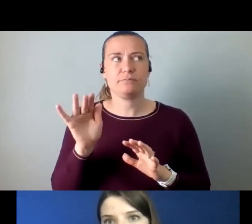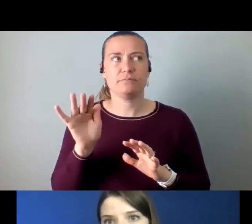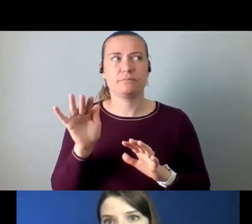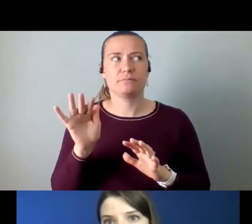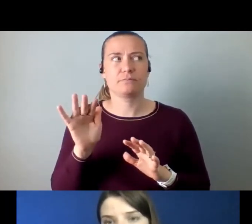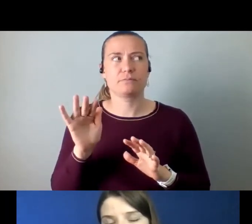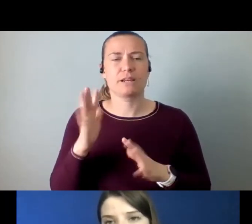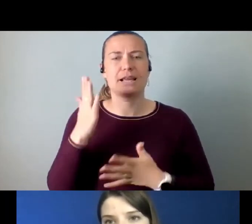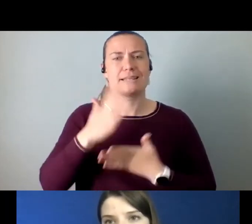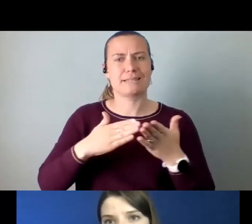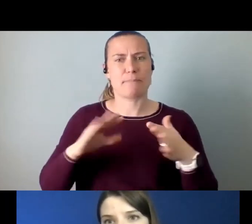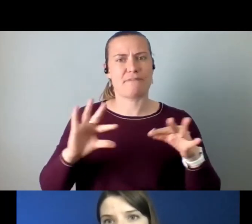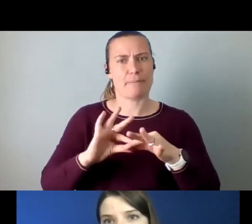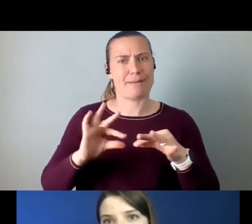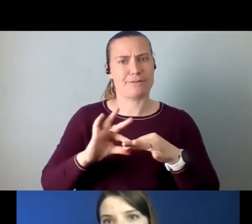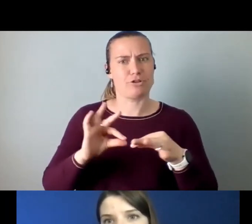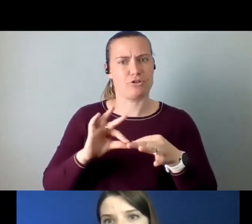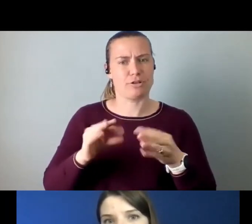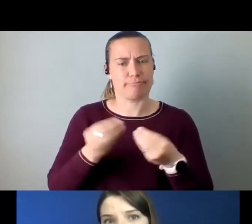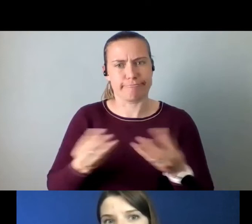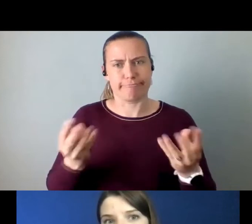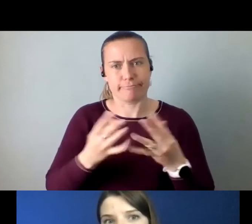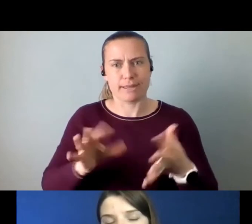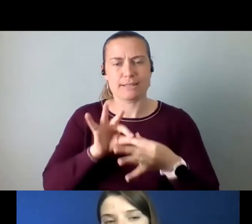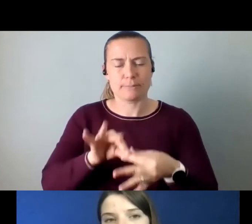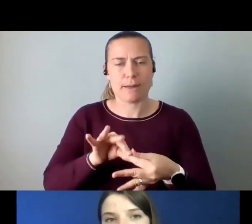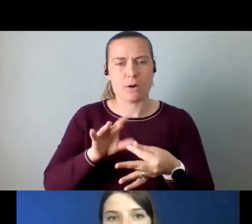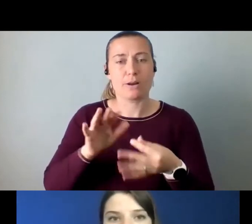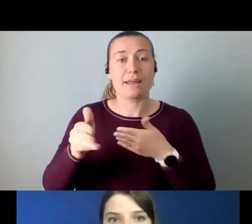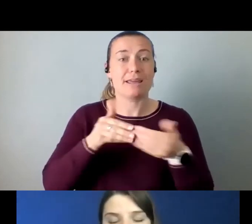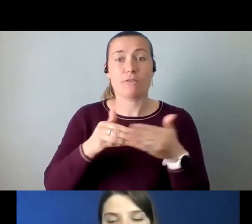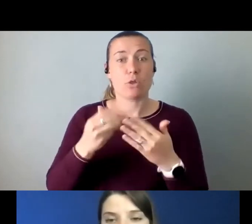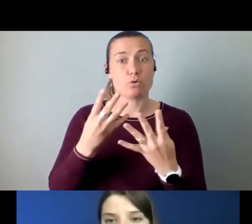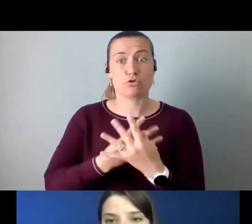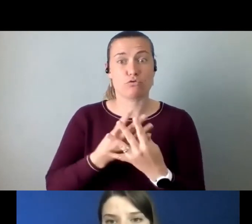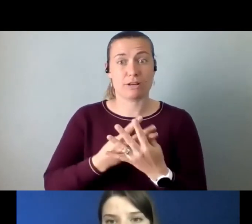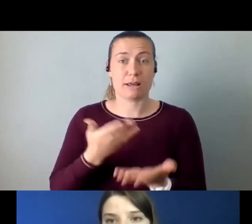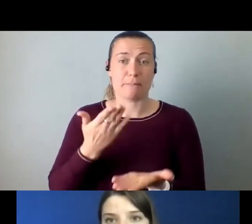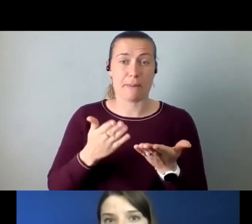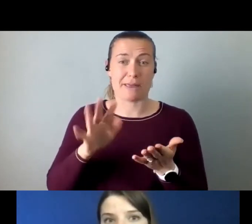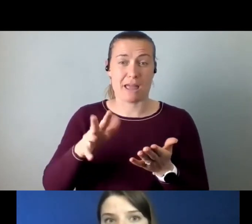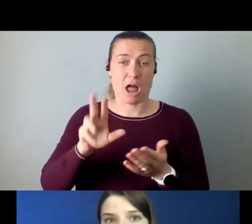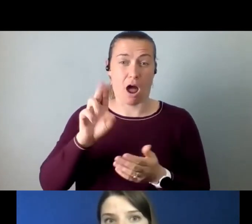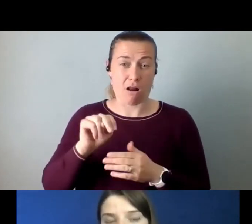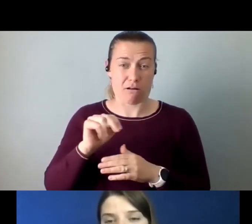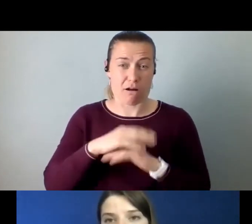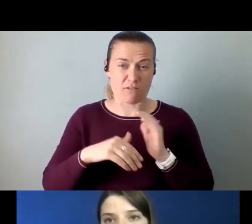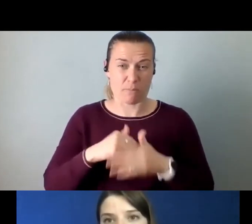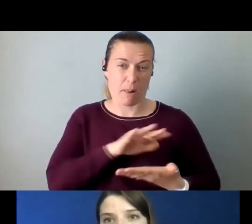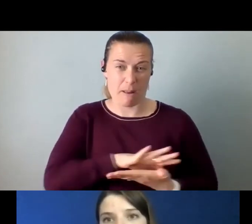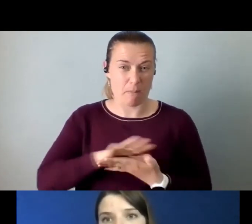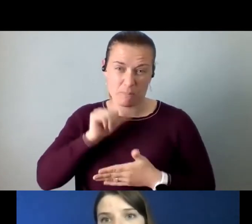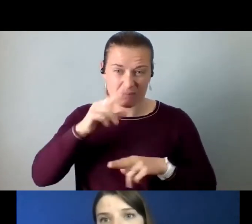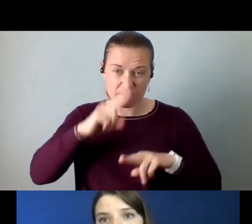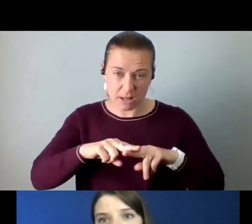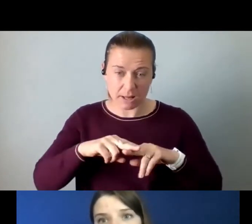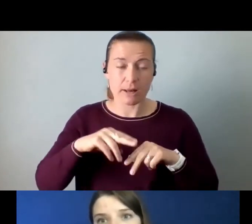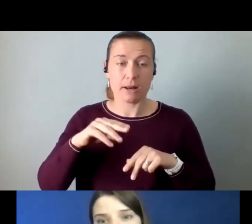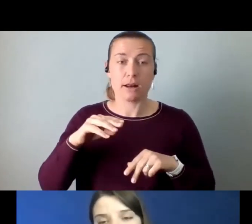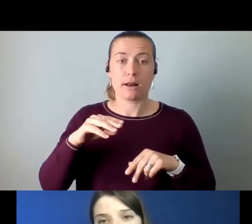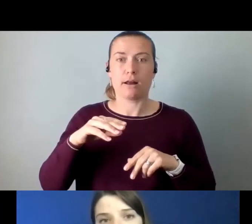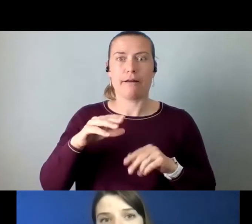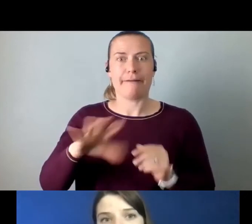some of the messaging is also around the fact that even though screening may be a little uncomfortable when you get a mammogram, that finding a